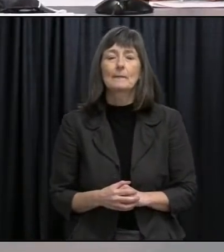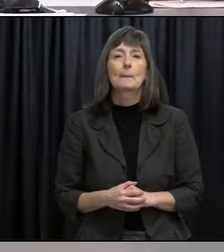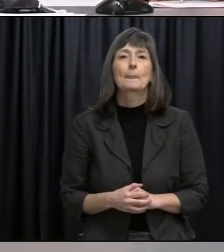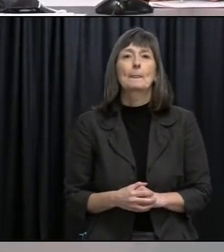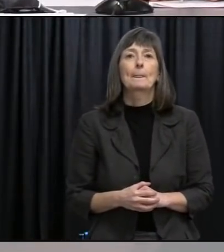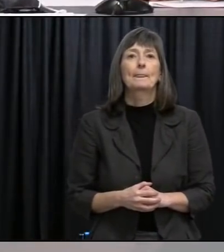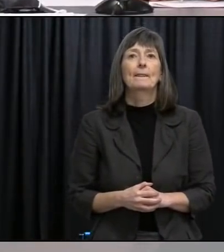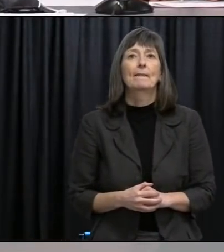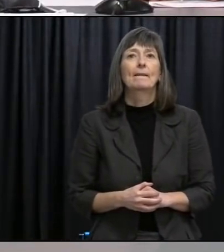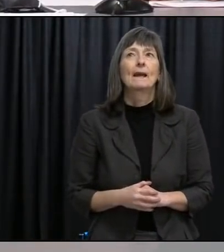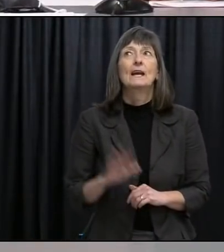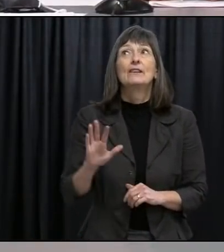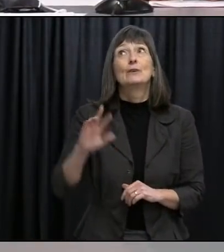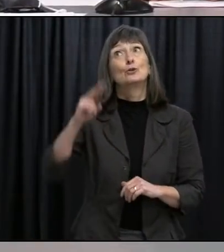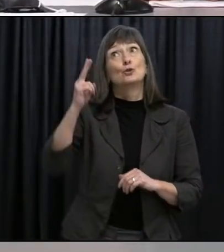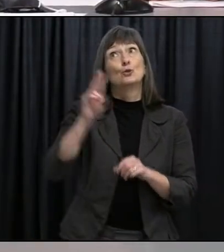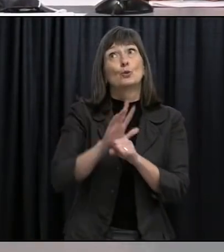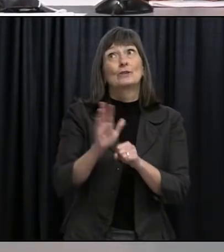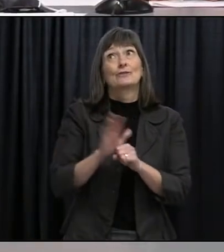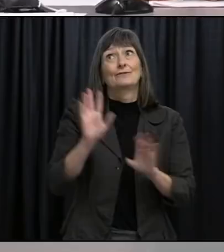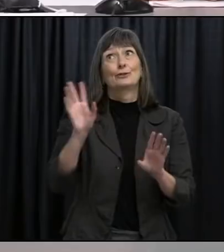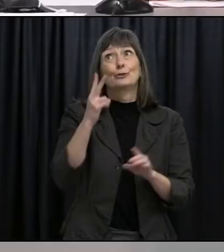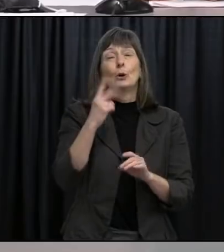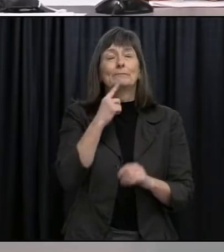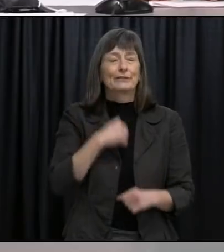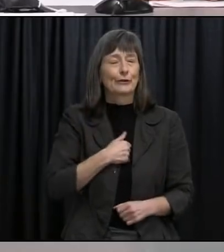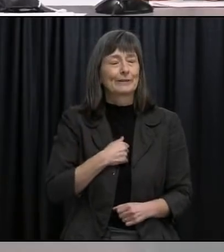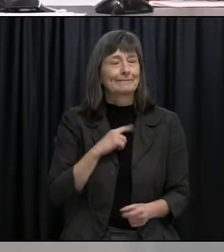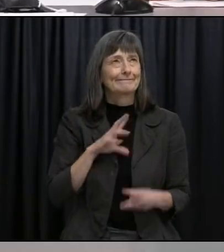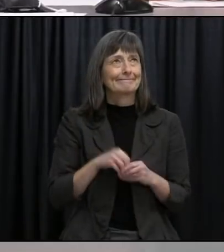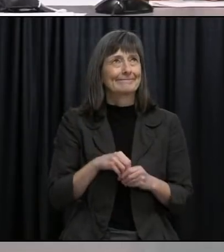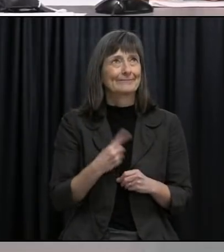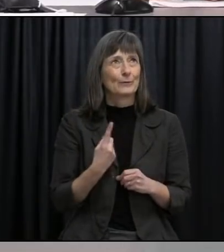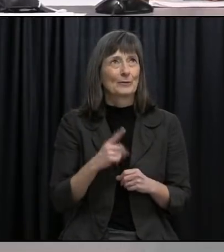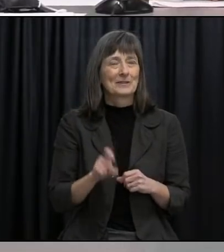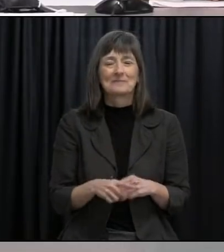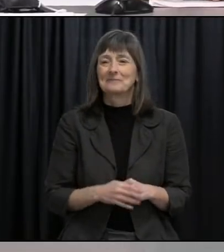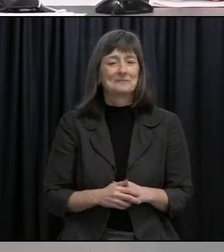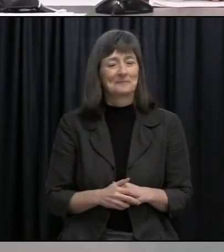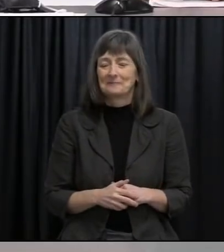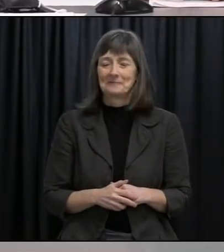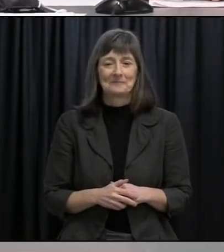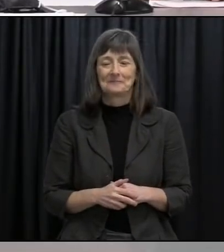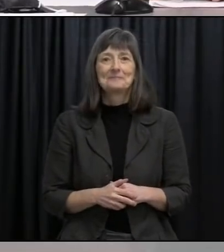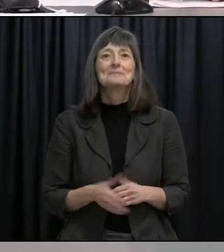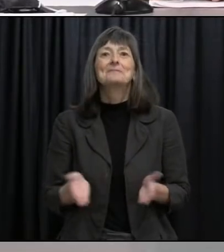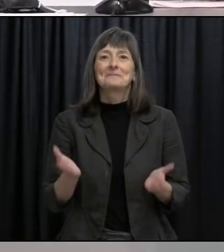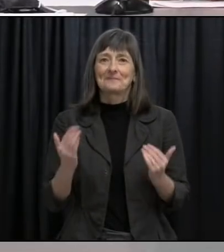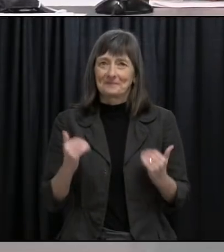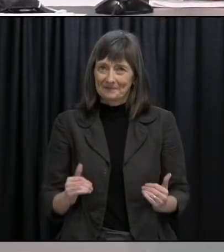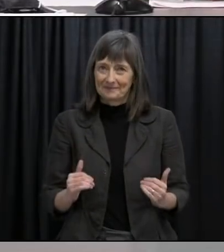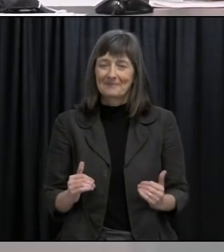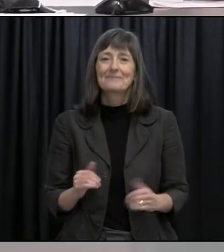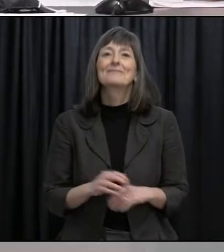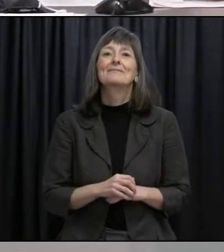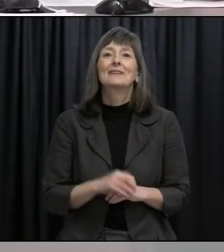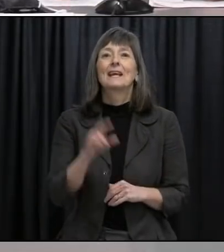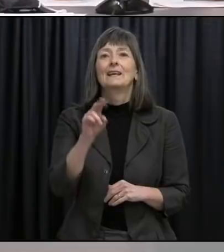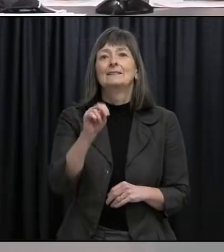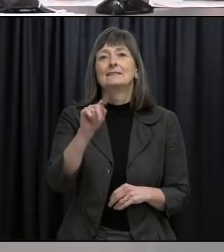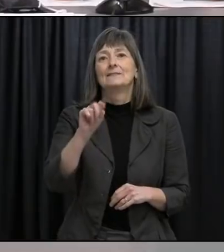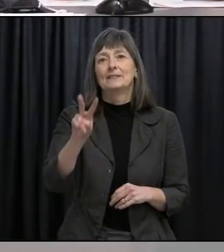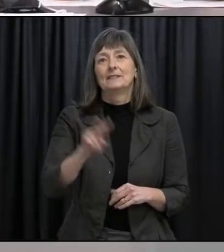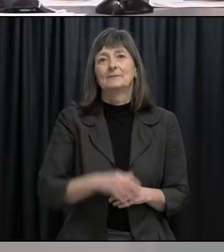of Prince Edward Island. That was your 2 questions, I'm Brian, sorry. actually. I thought that was all together. Thank you. No problem. Our next questions are from Kellyanne Roberts